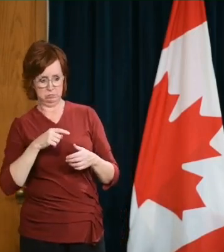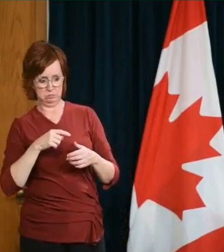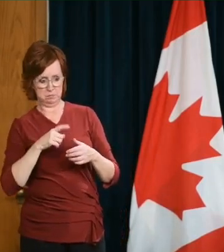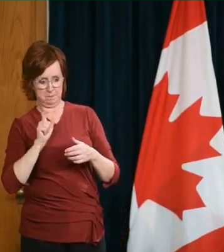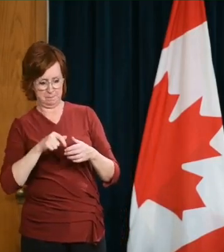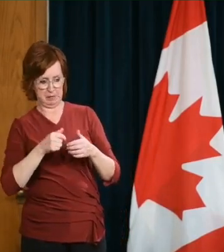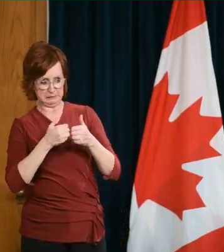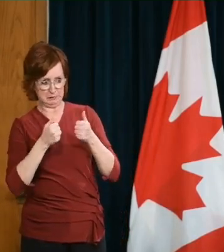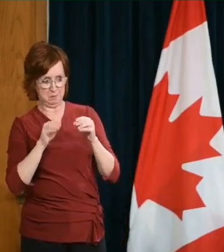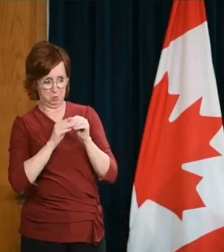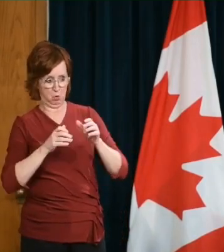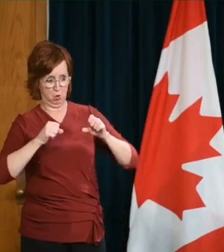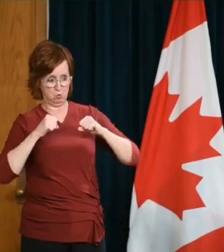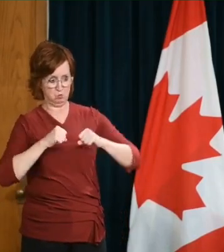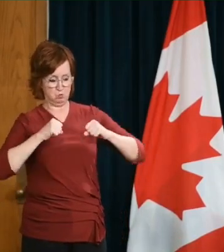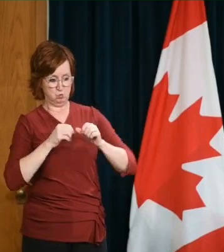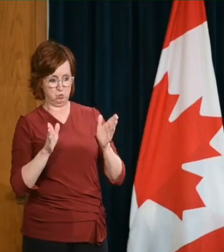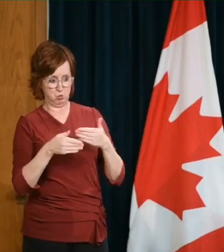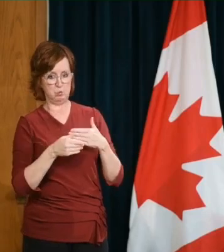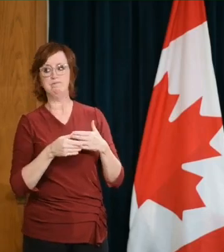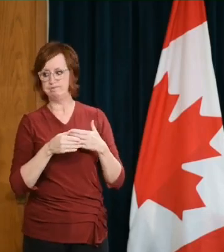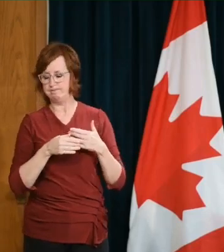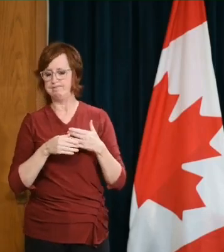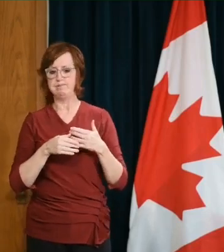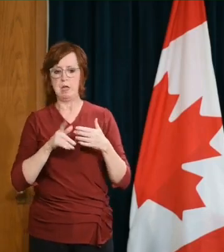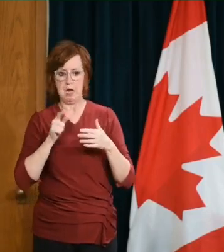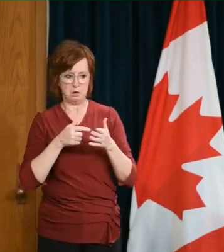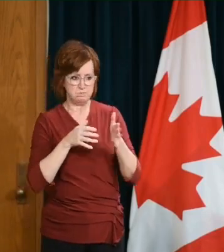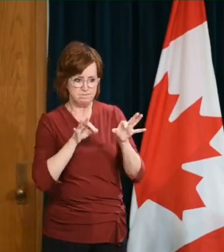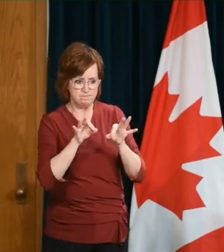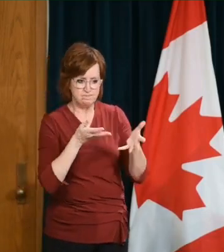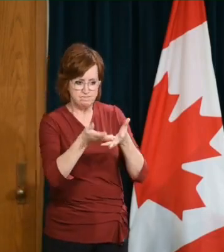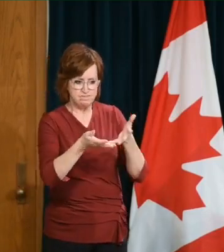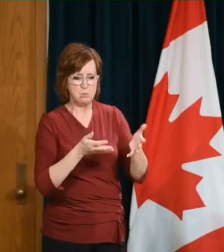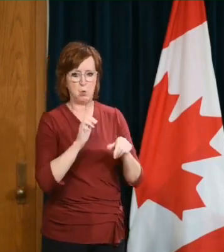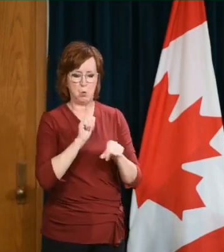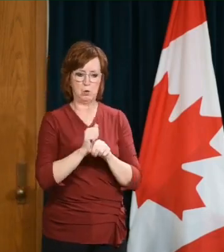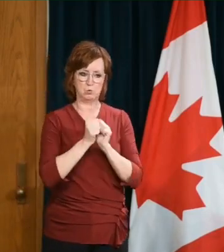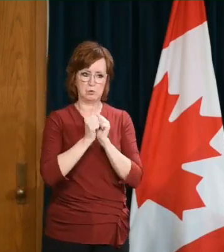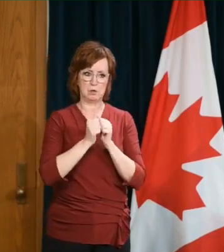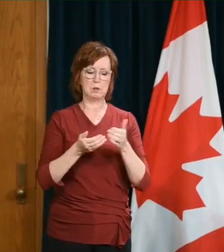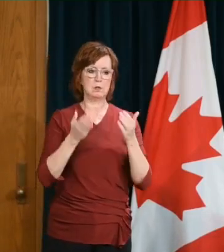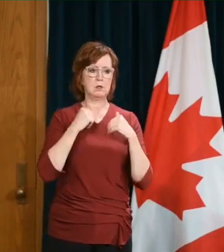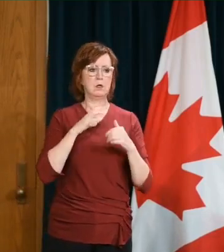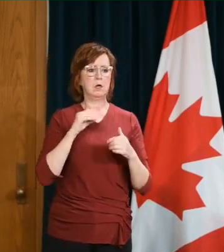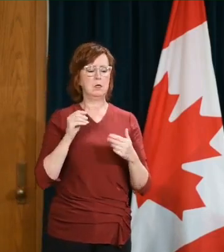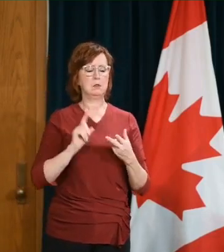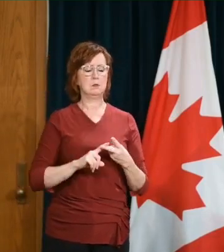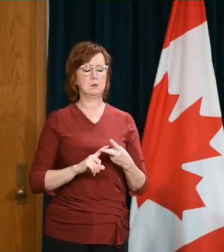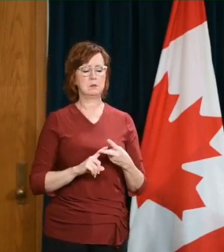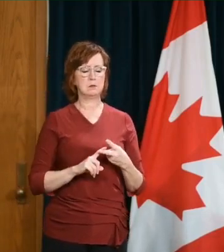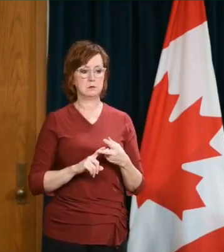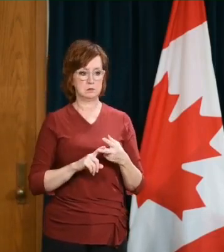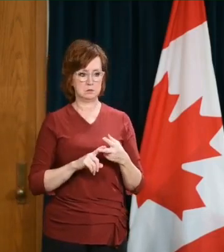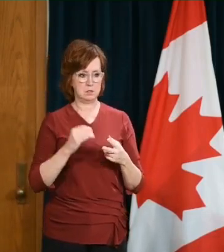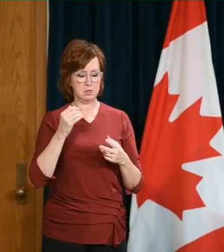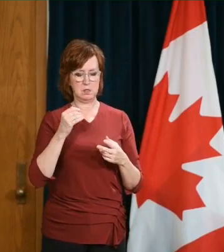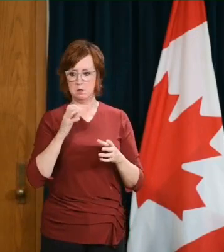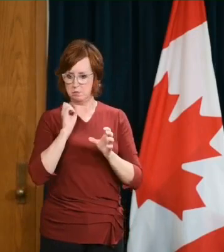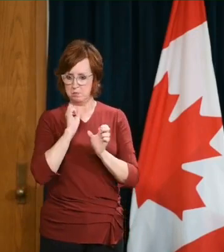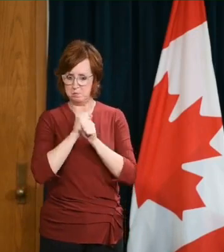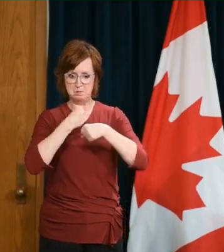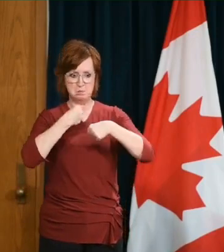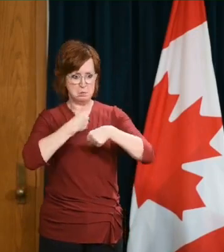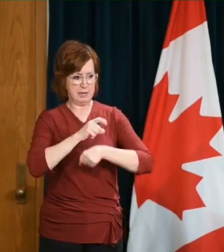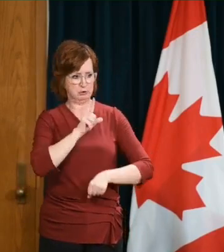operators to ensure that it's provided in a timely manner, as well as ensuring that the process for those that may present with COVID-19 symptoms